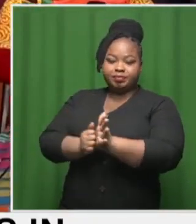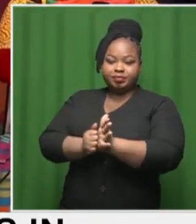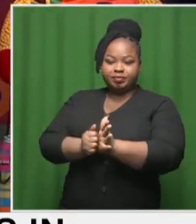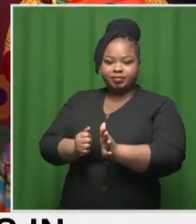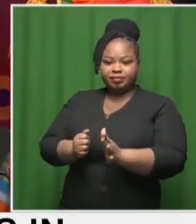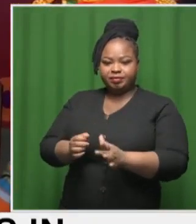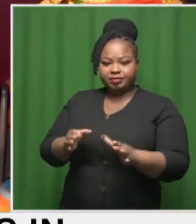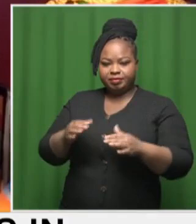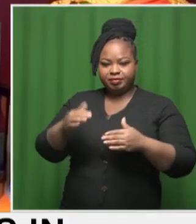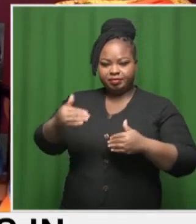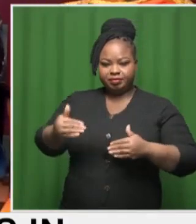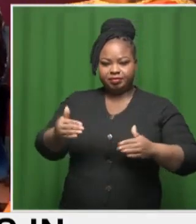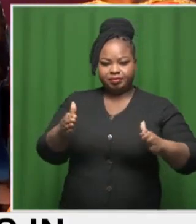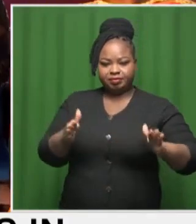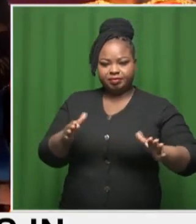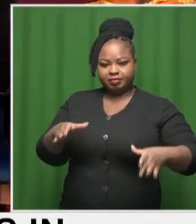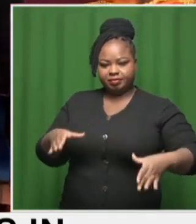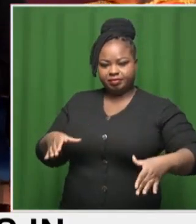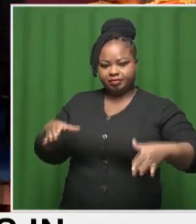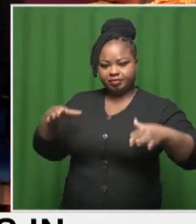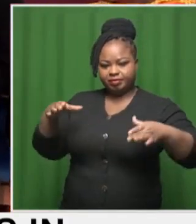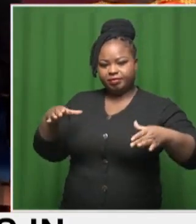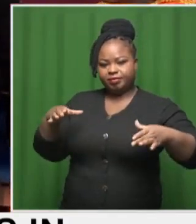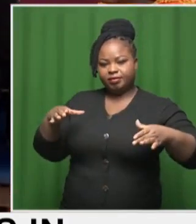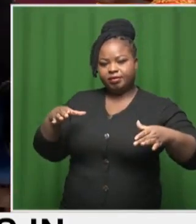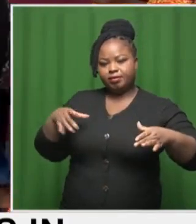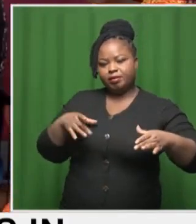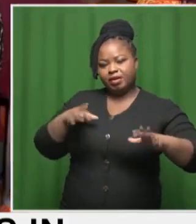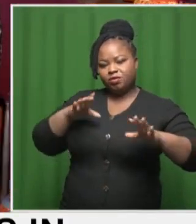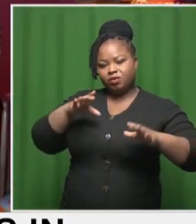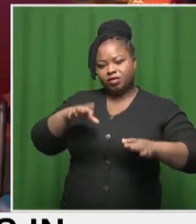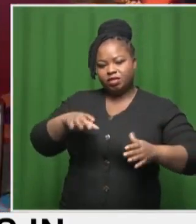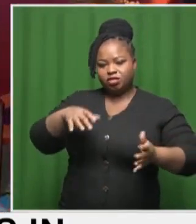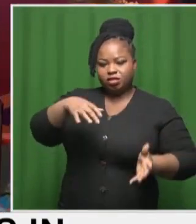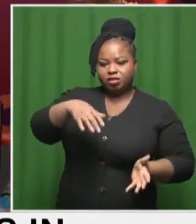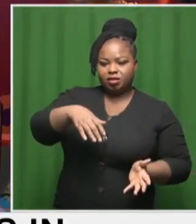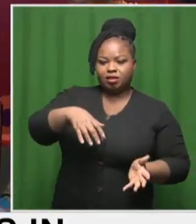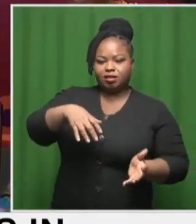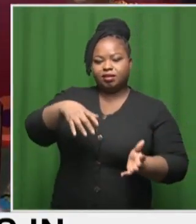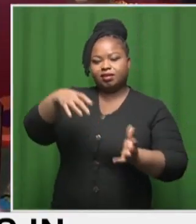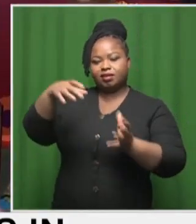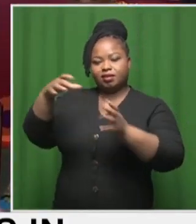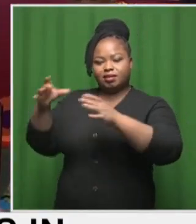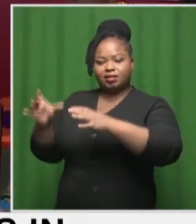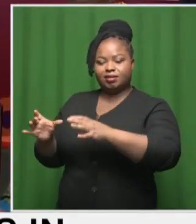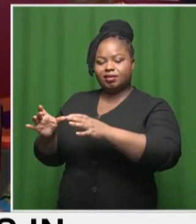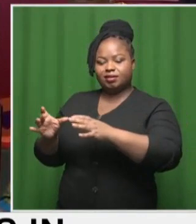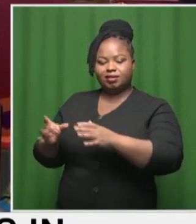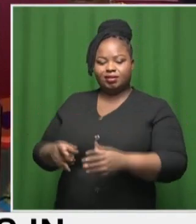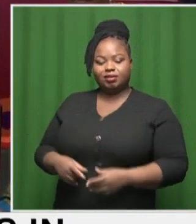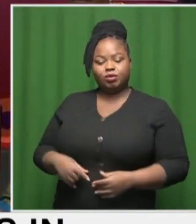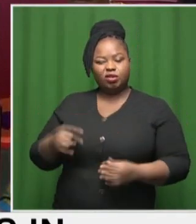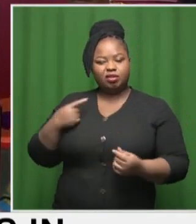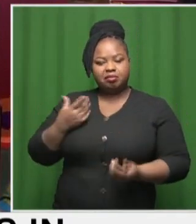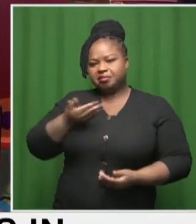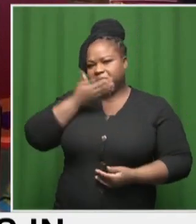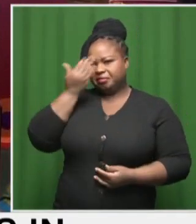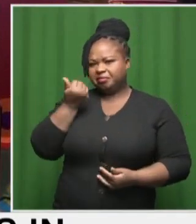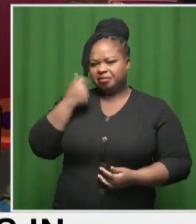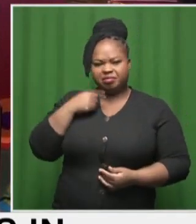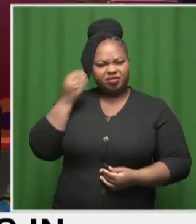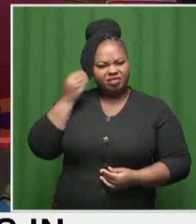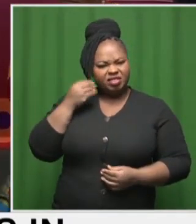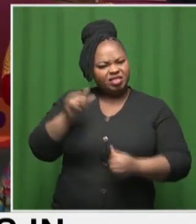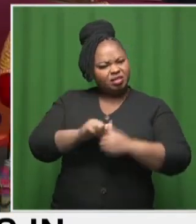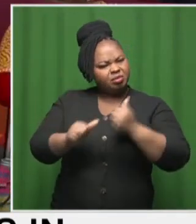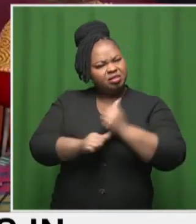out the box and display it. So this has been around the country. I'm not quite sure. I'll get all of the details about how many, Deputy